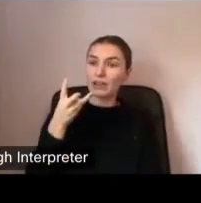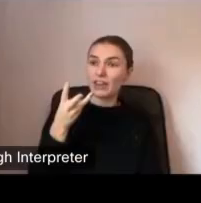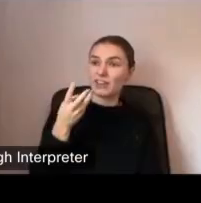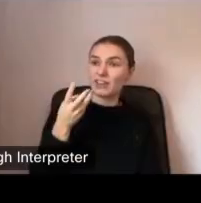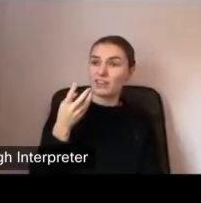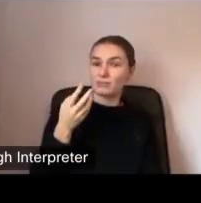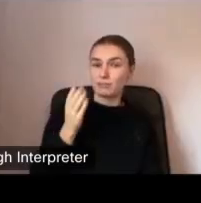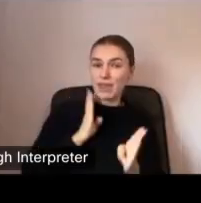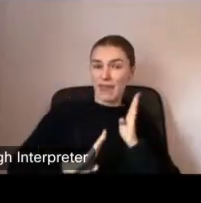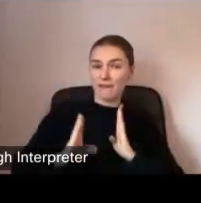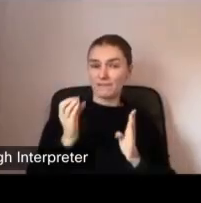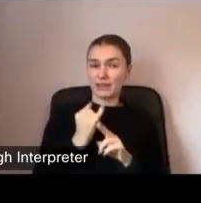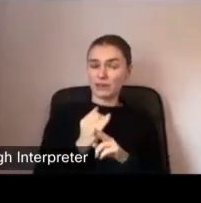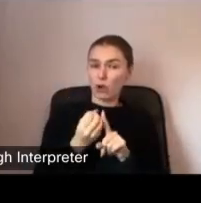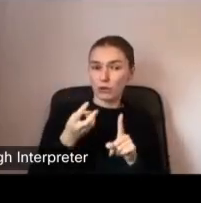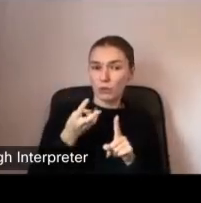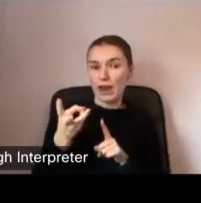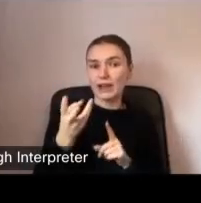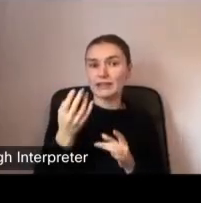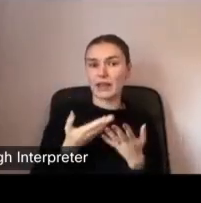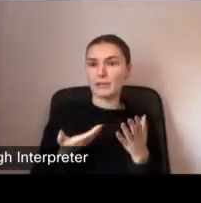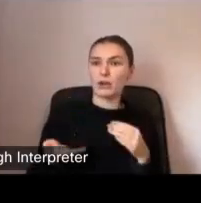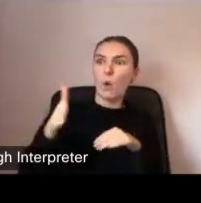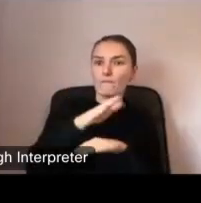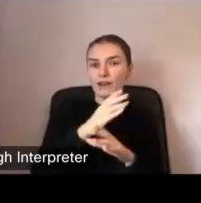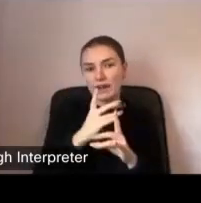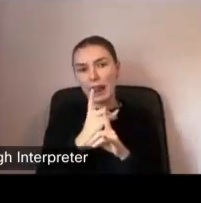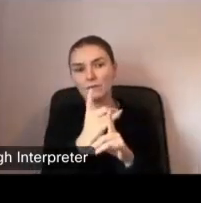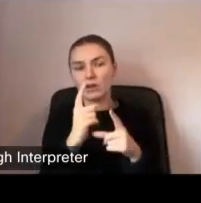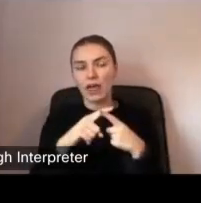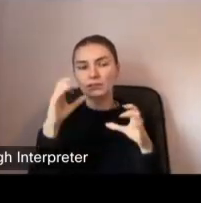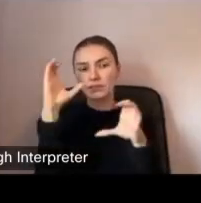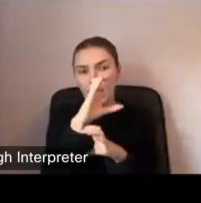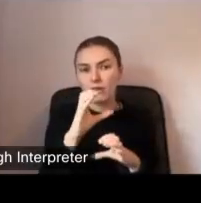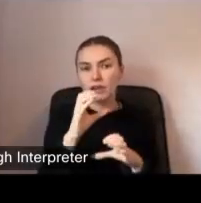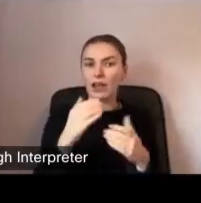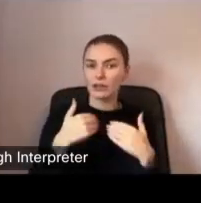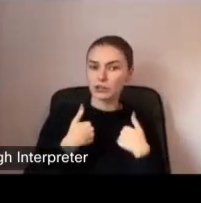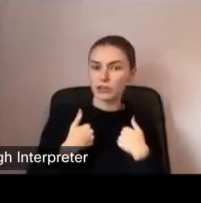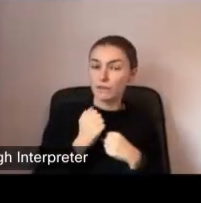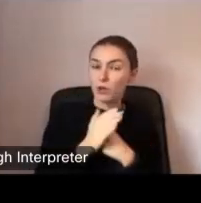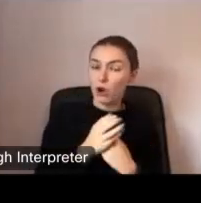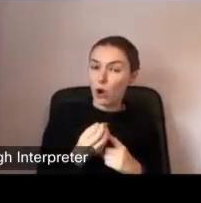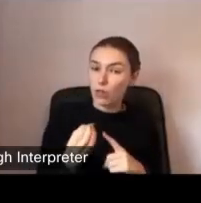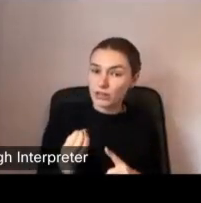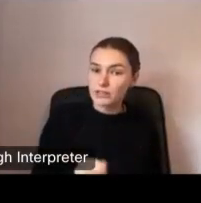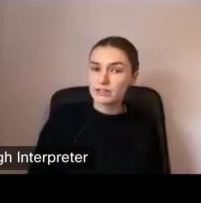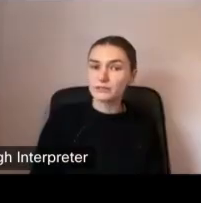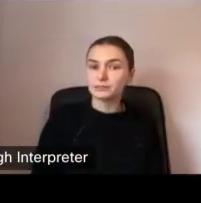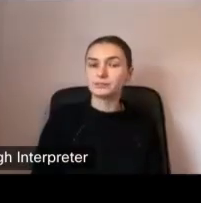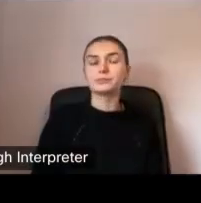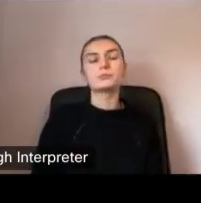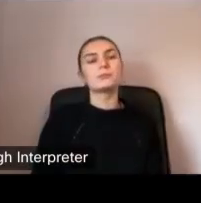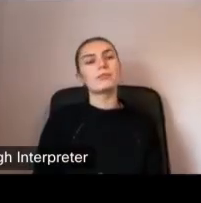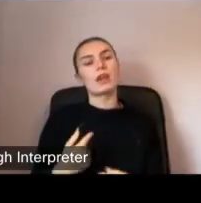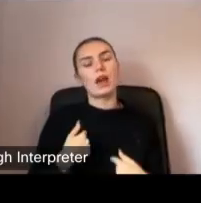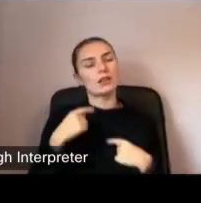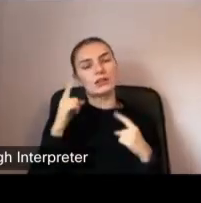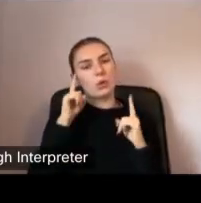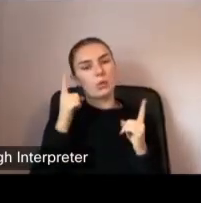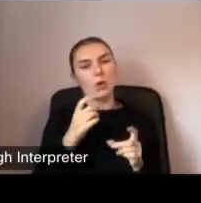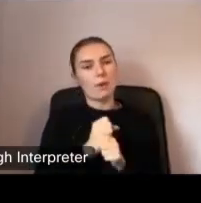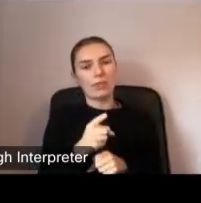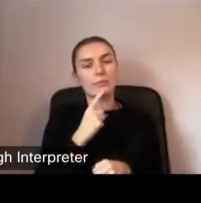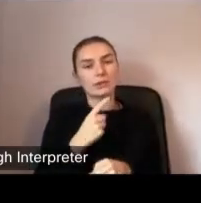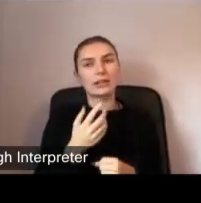other unusual ways, such as being overly helpful and caring, concerned for others? I don't know if that, but I think there is a